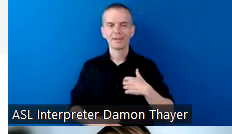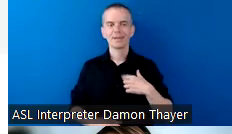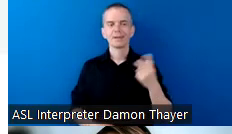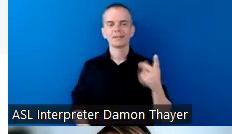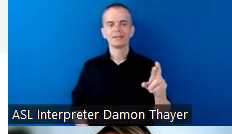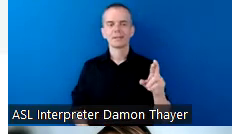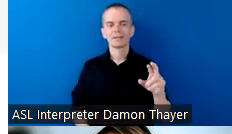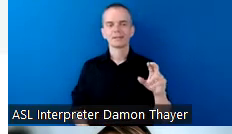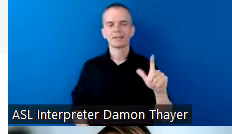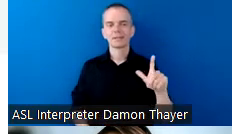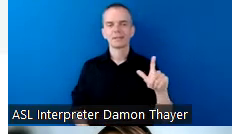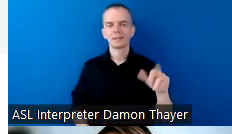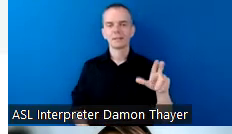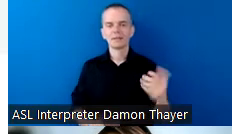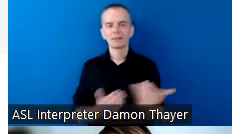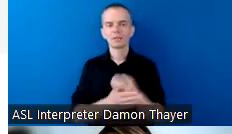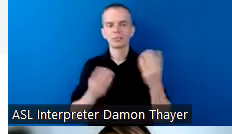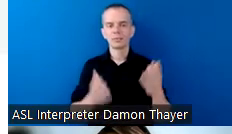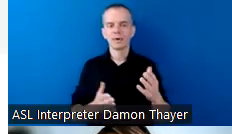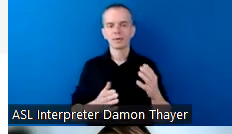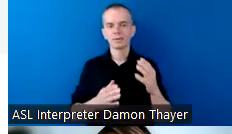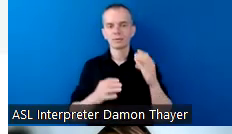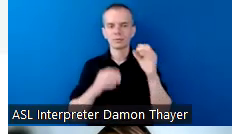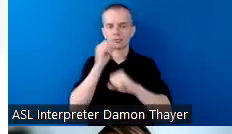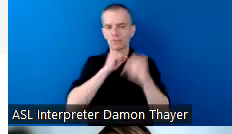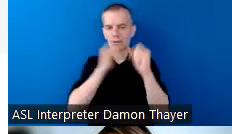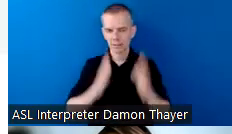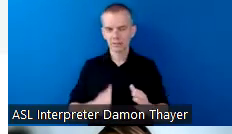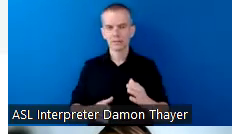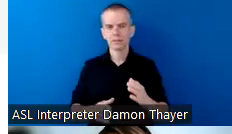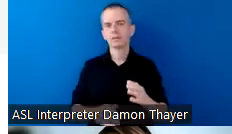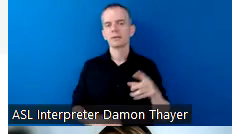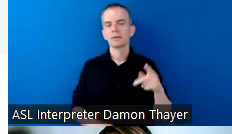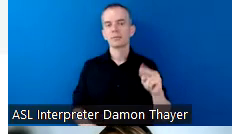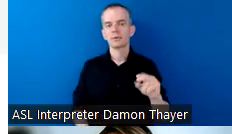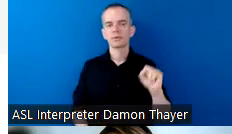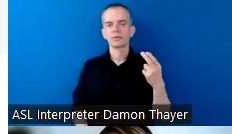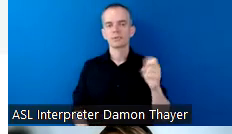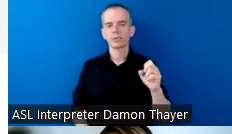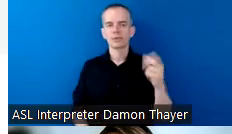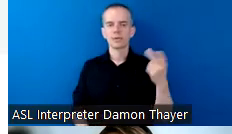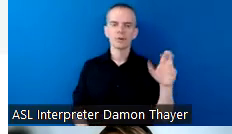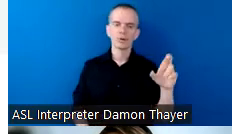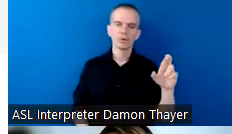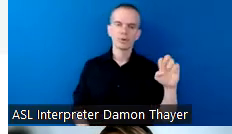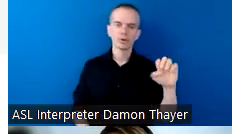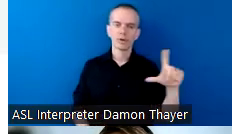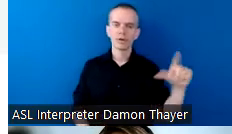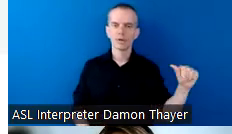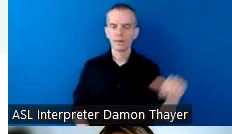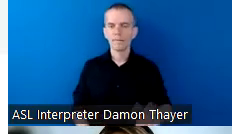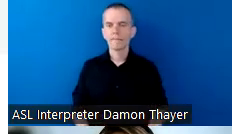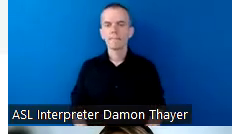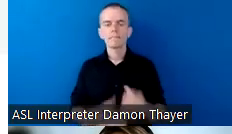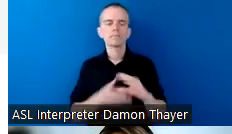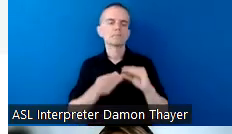Lara. I'm the new provider strategist, and my pronouns are she, her, ella. I want to share just a little